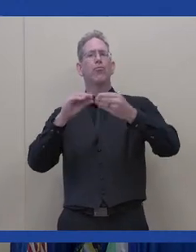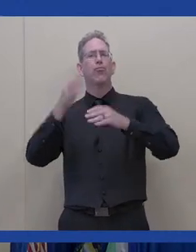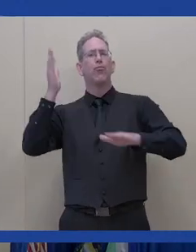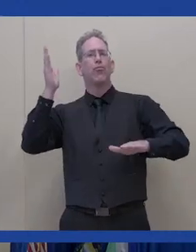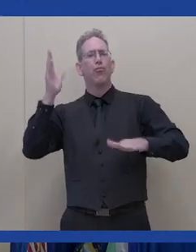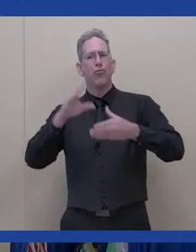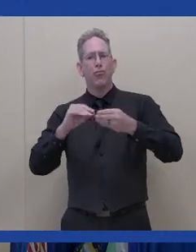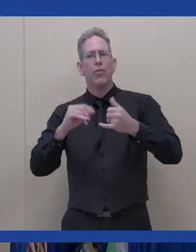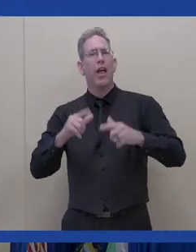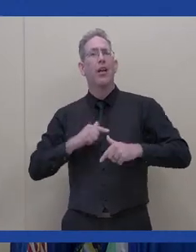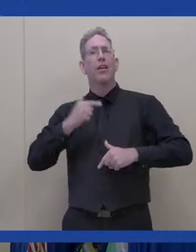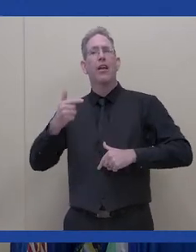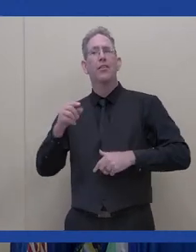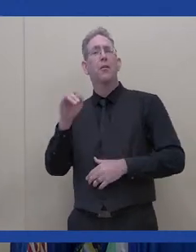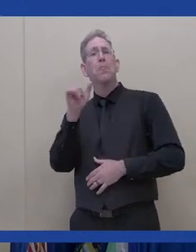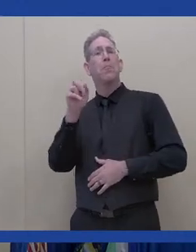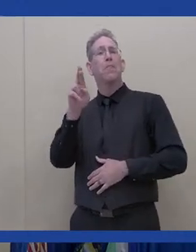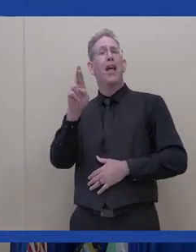Mulvaney Stanek.